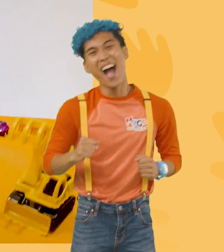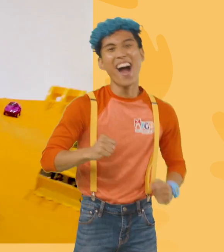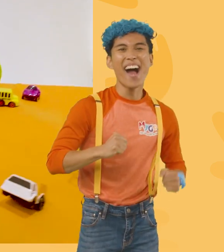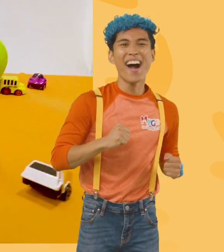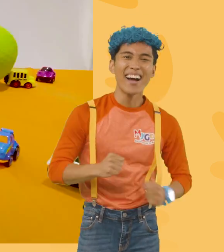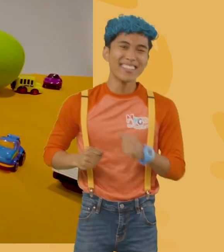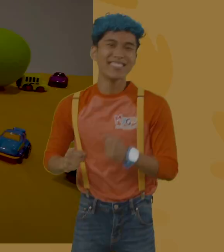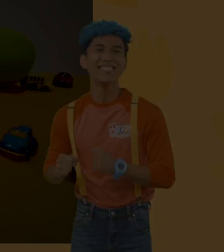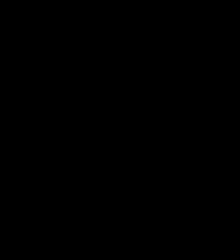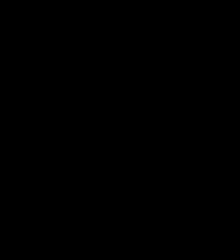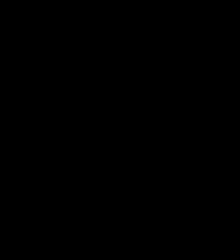Bye-bye.